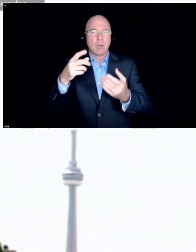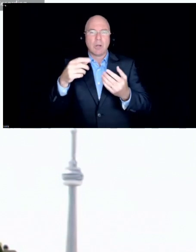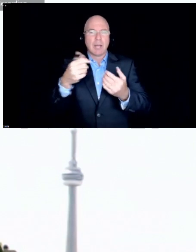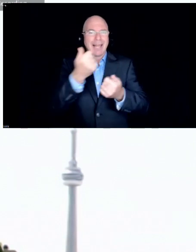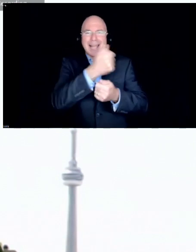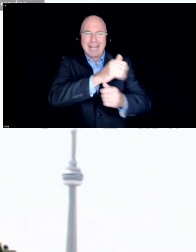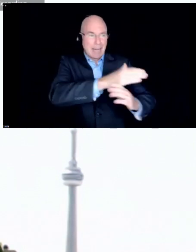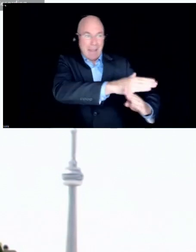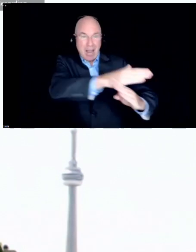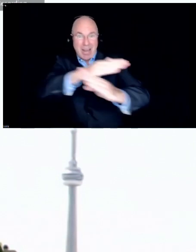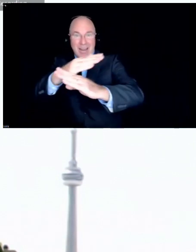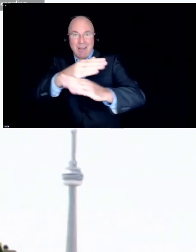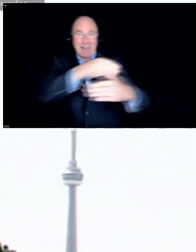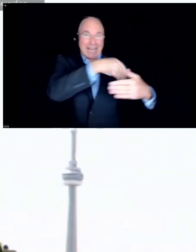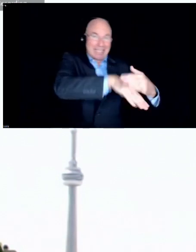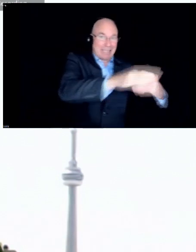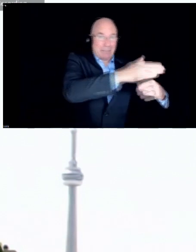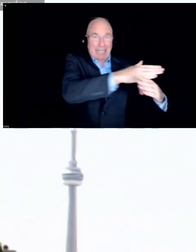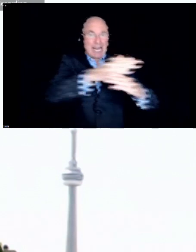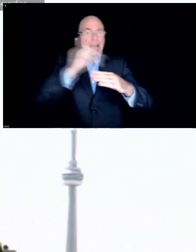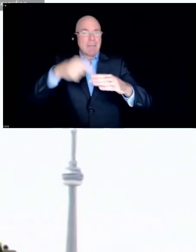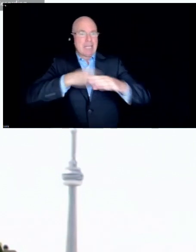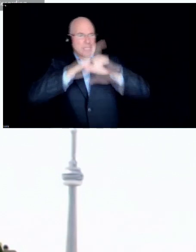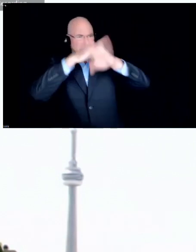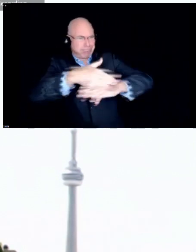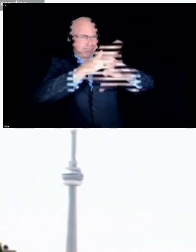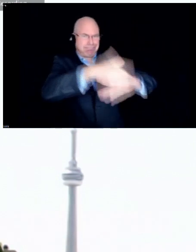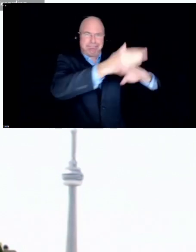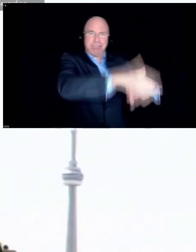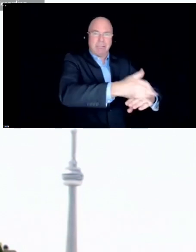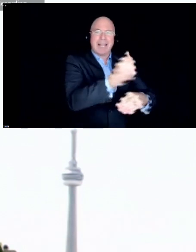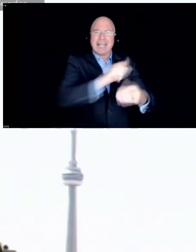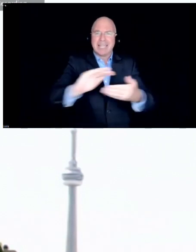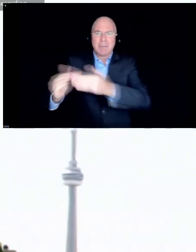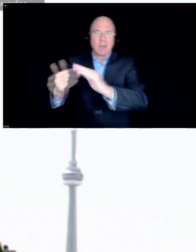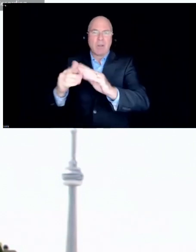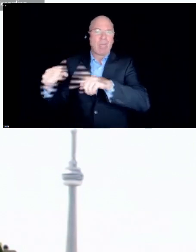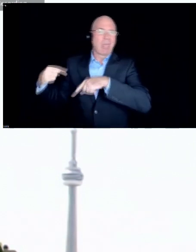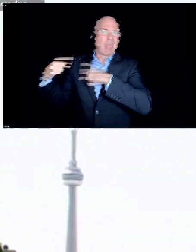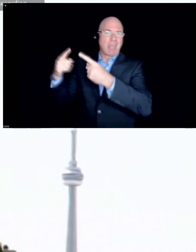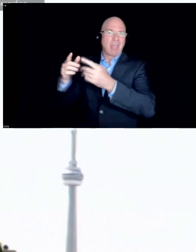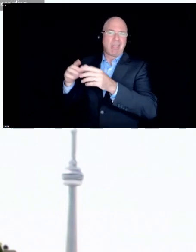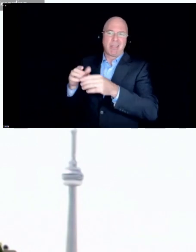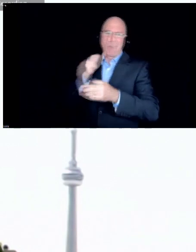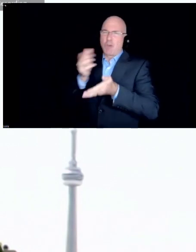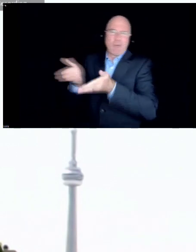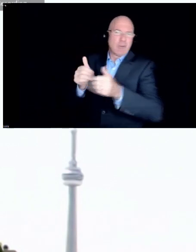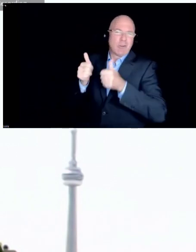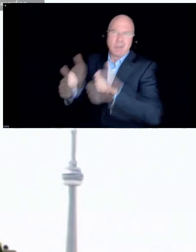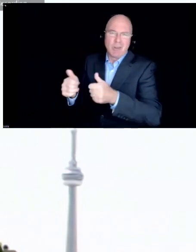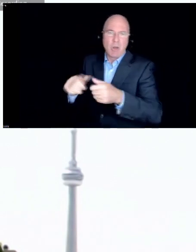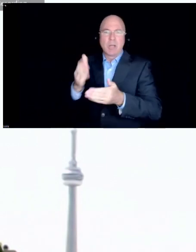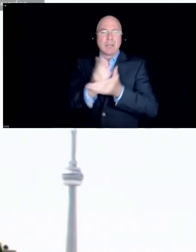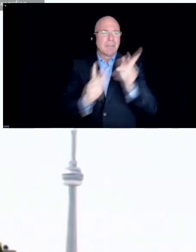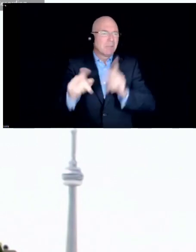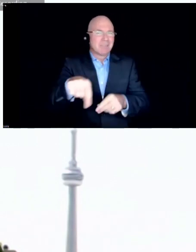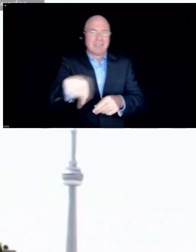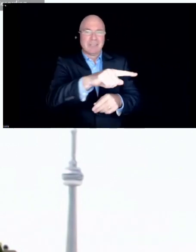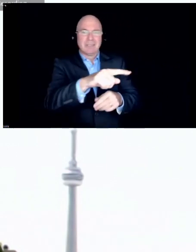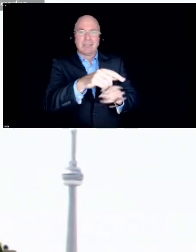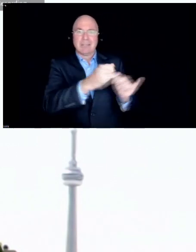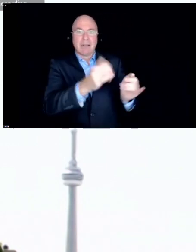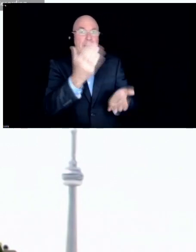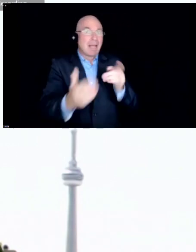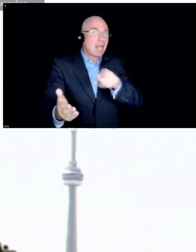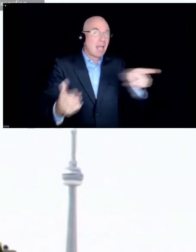to access, to reach out to communities that have been underserved, and to individuals who may never have even